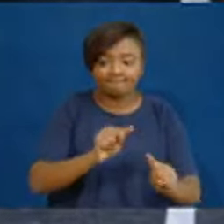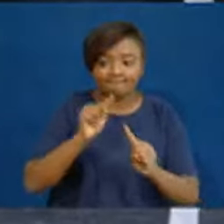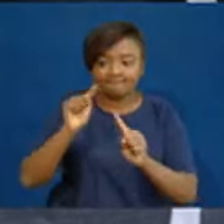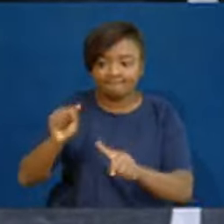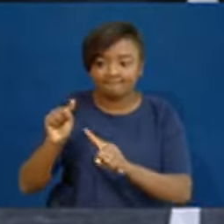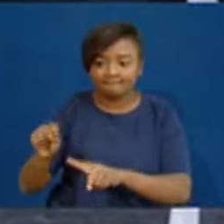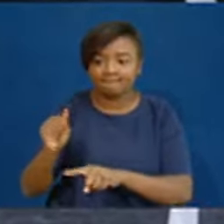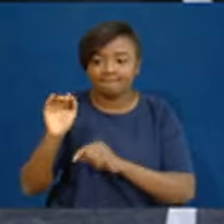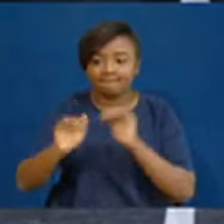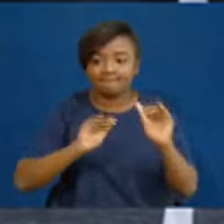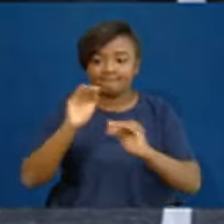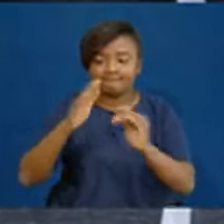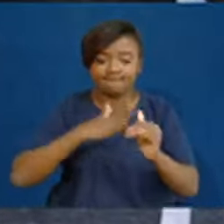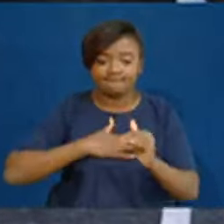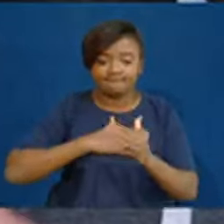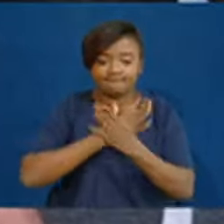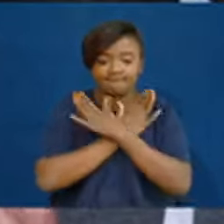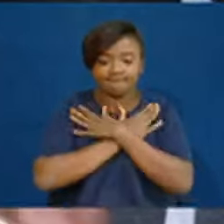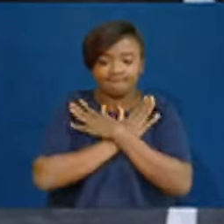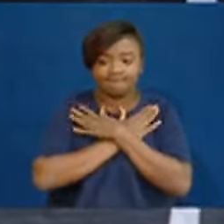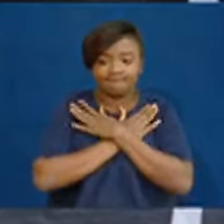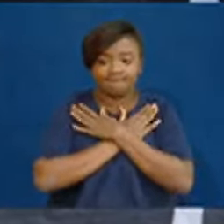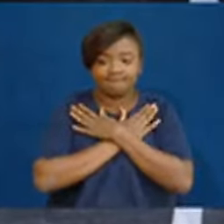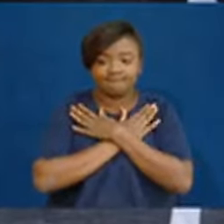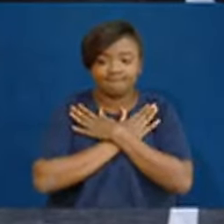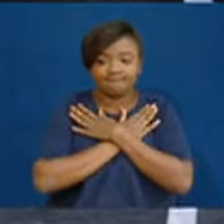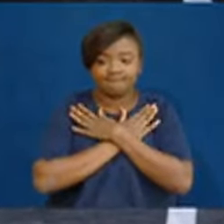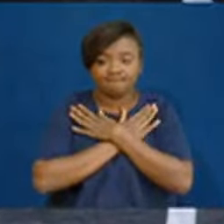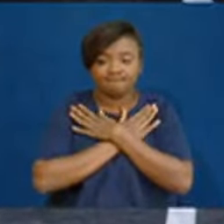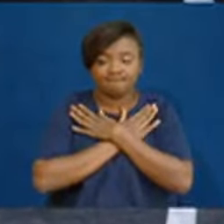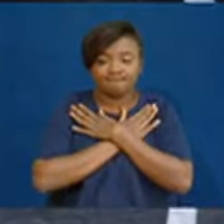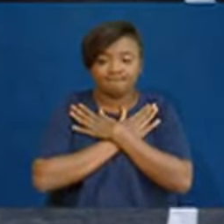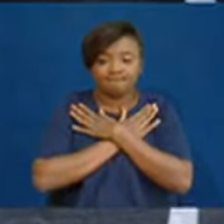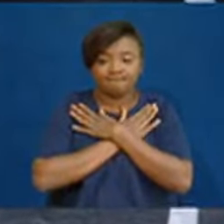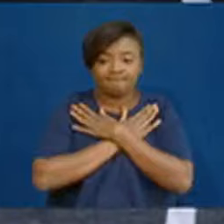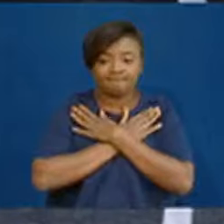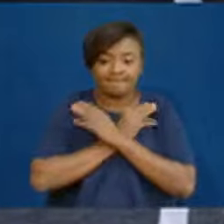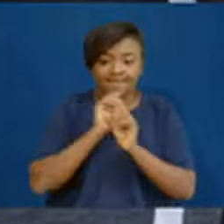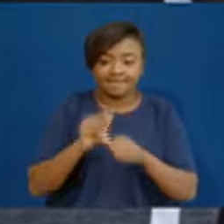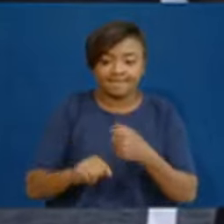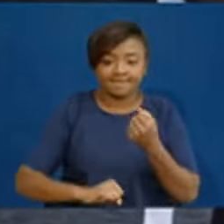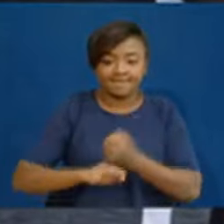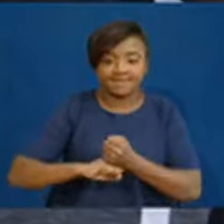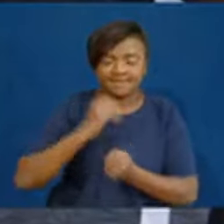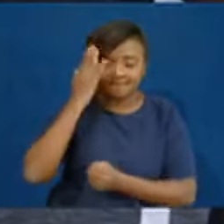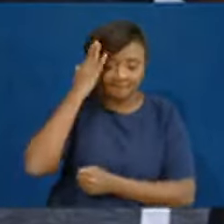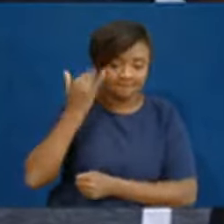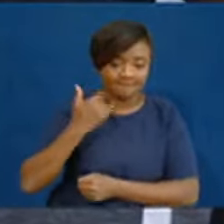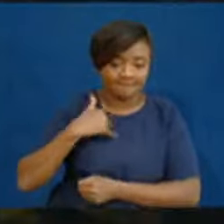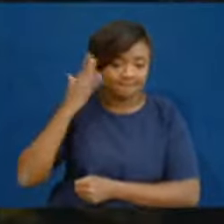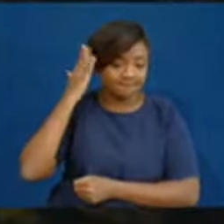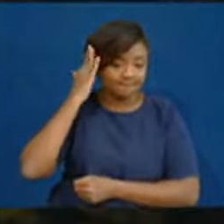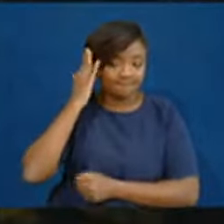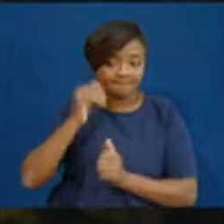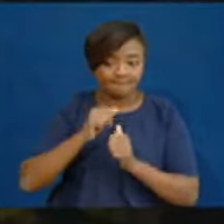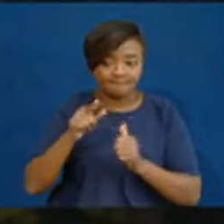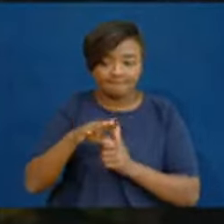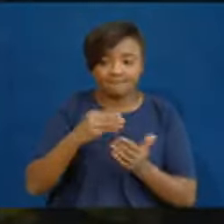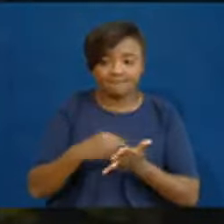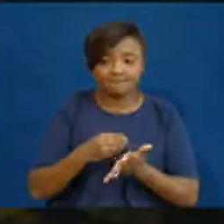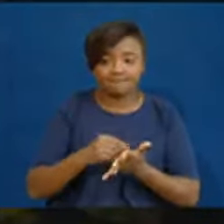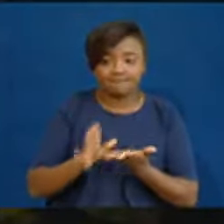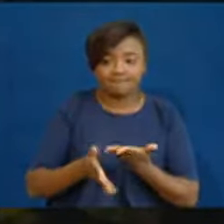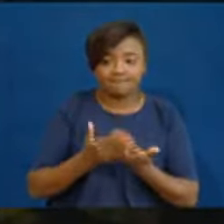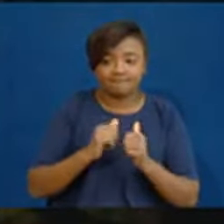our friends to contribute, because they know the money will go. During the